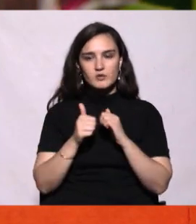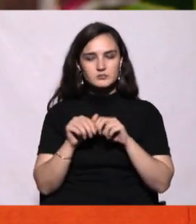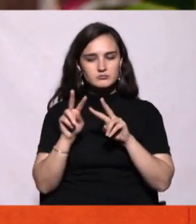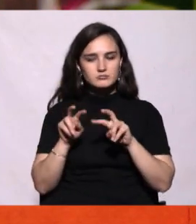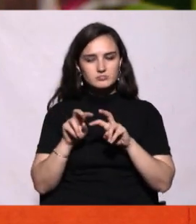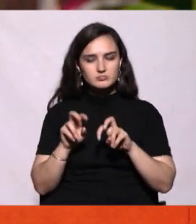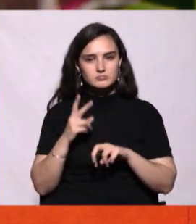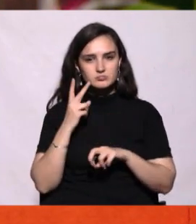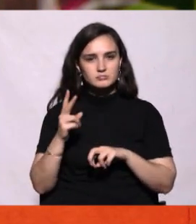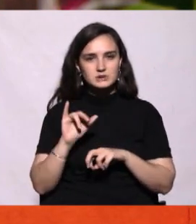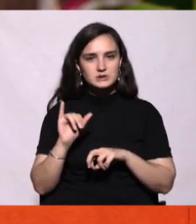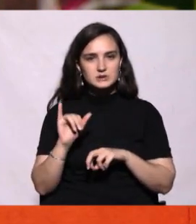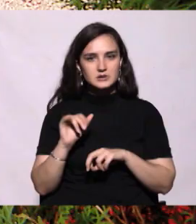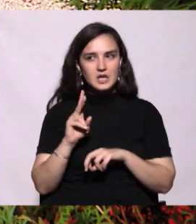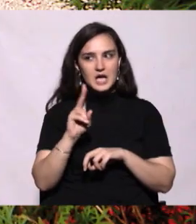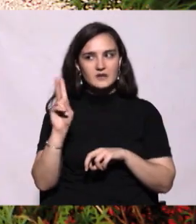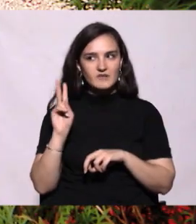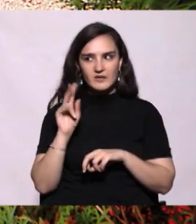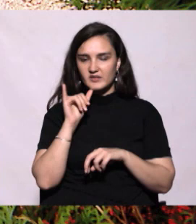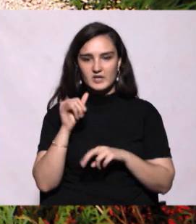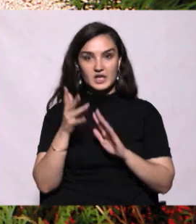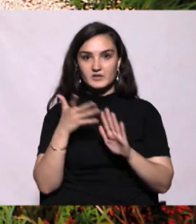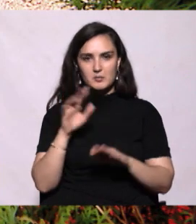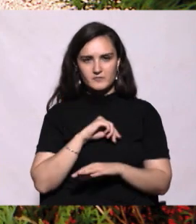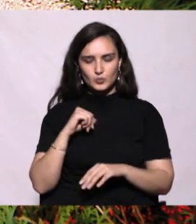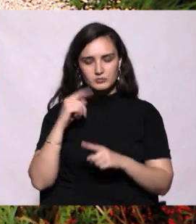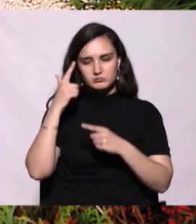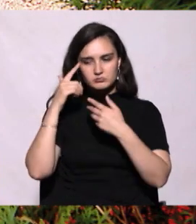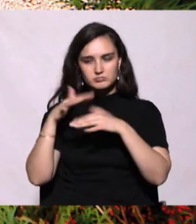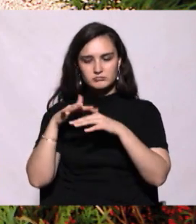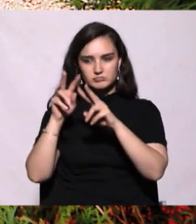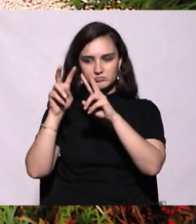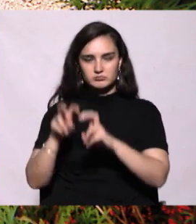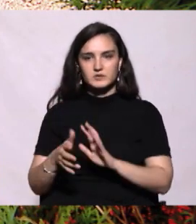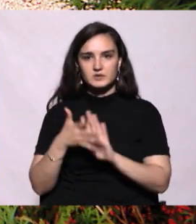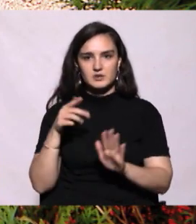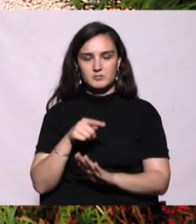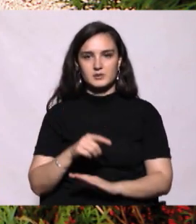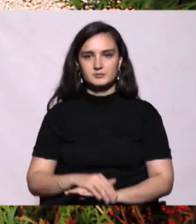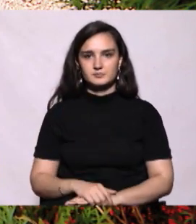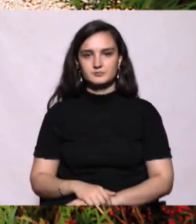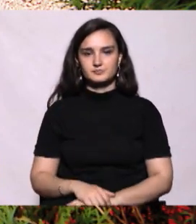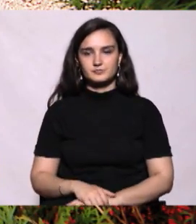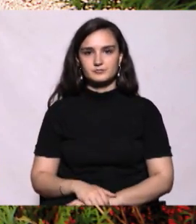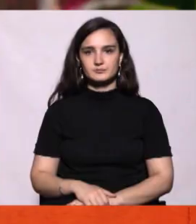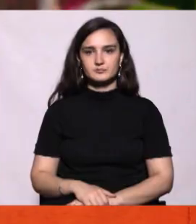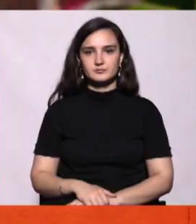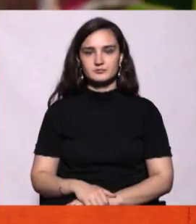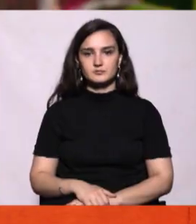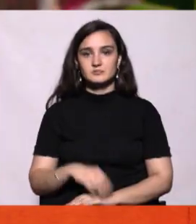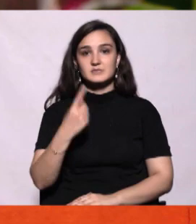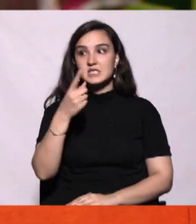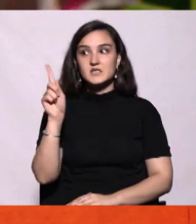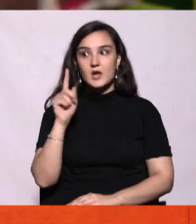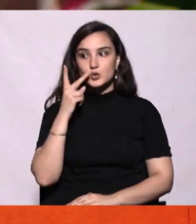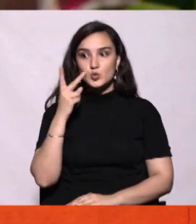searches for the clues where nobody else does, actually. Holmes seeks for clues where others have not even